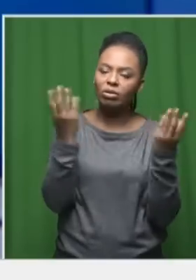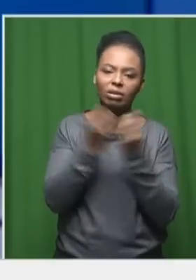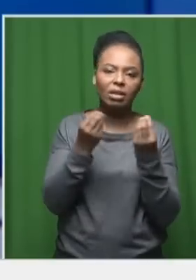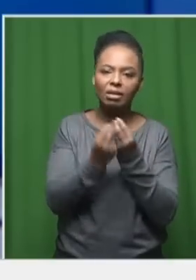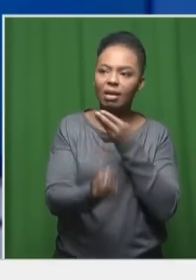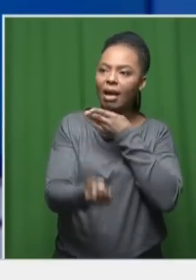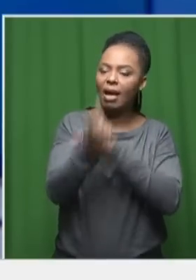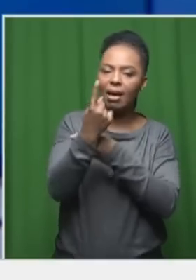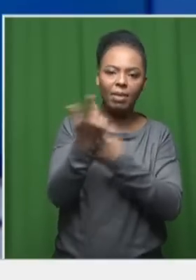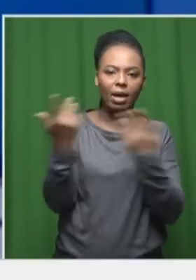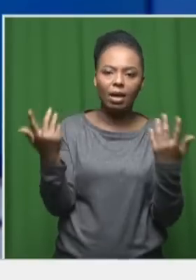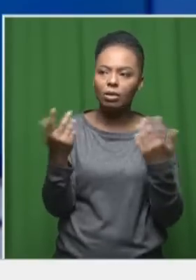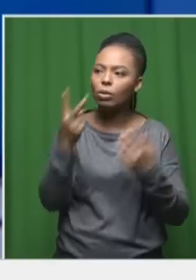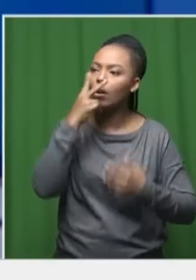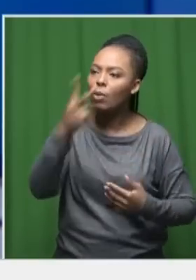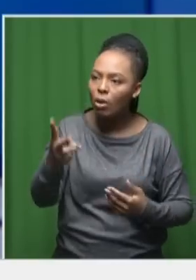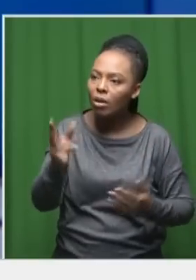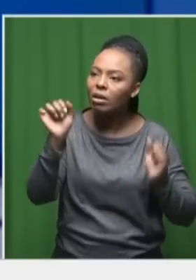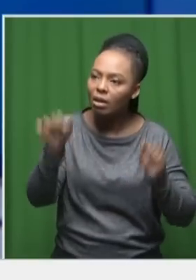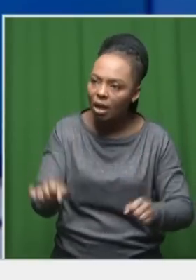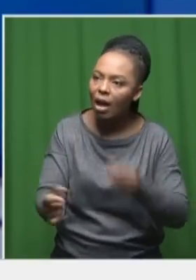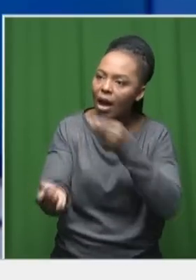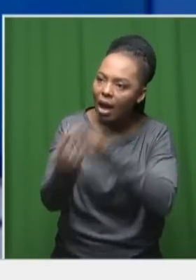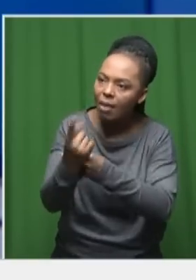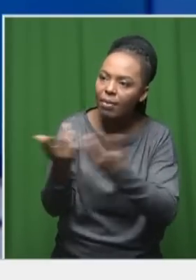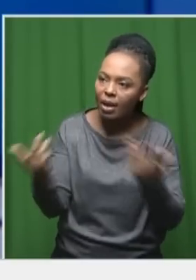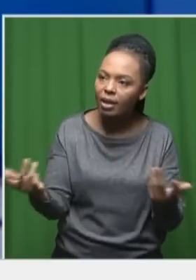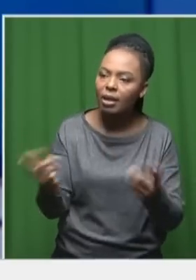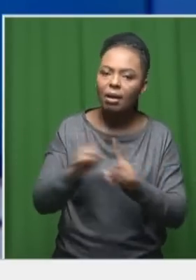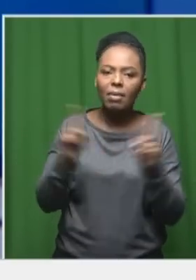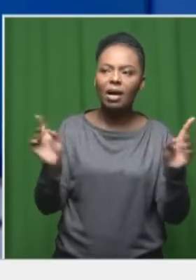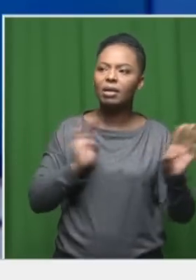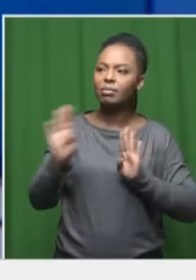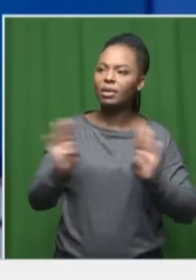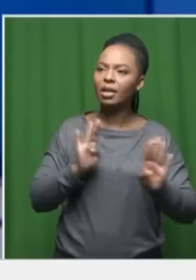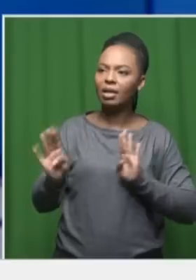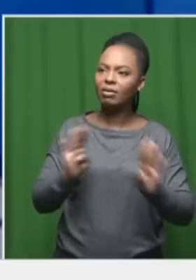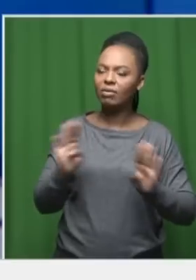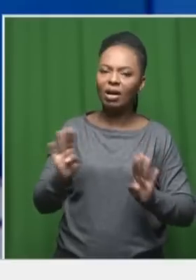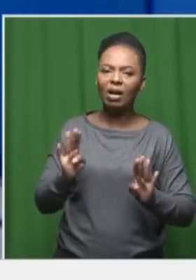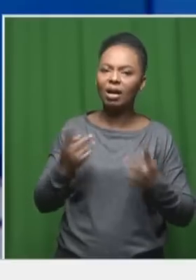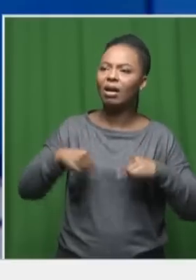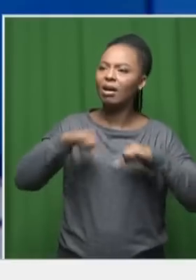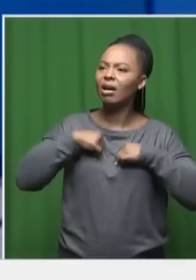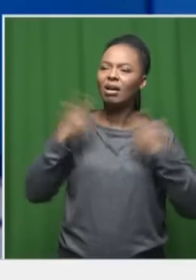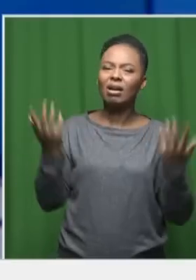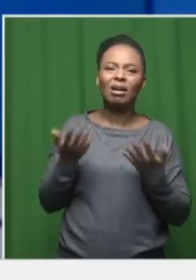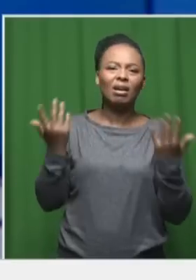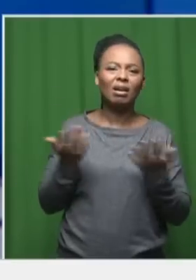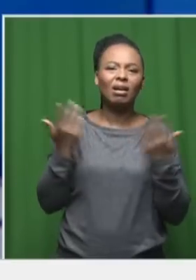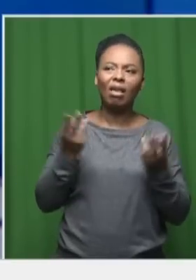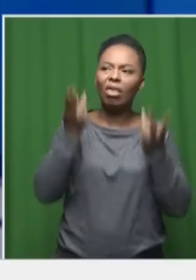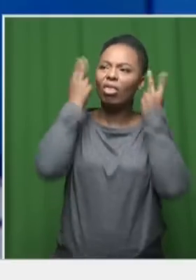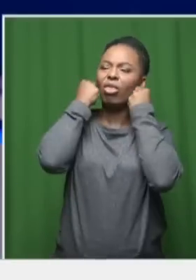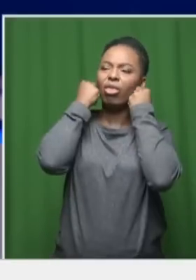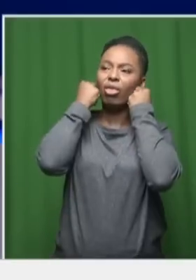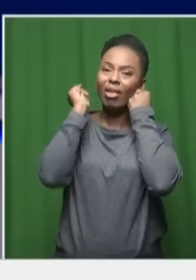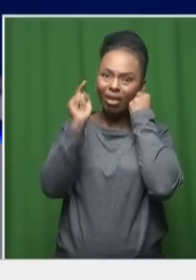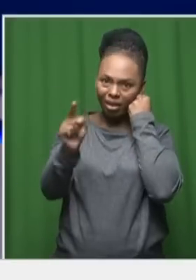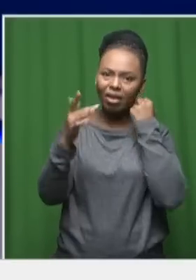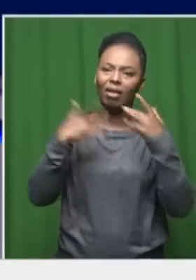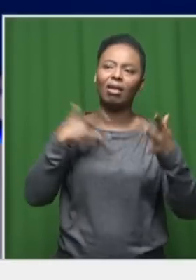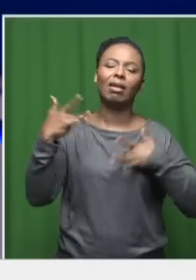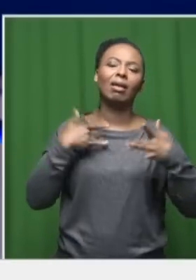right before our eyes as a community, and our behavior needs to be called into question as well. No, exactly. I think there's that famous quote which